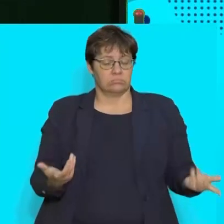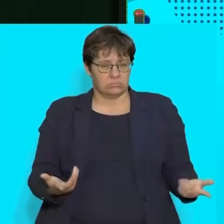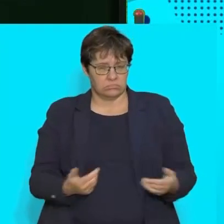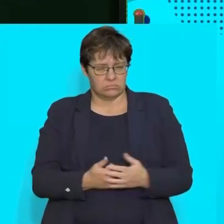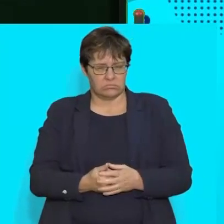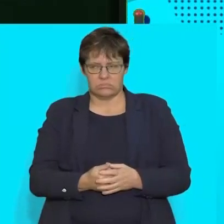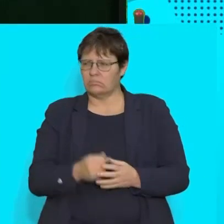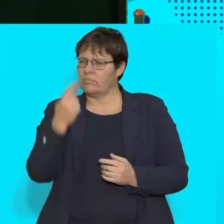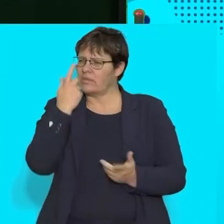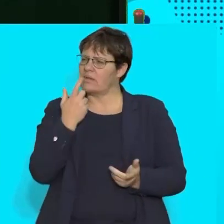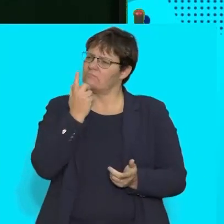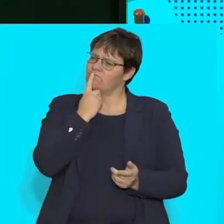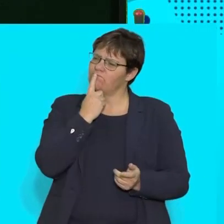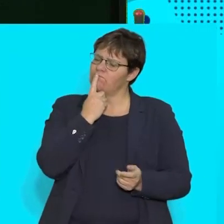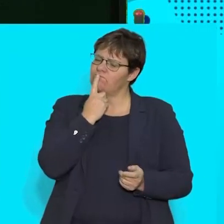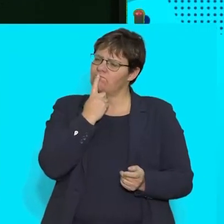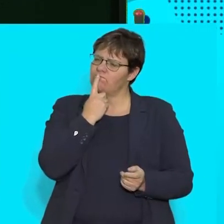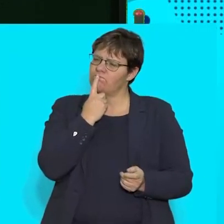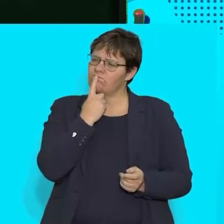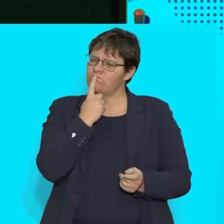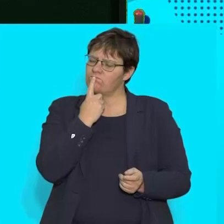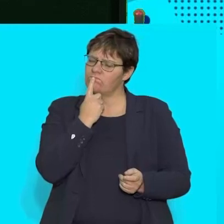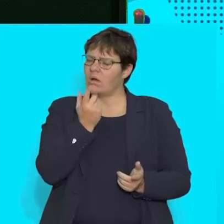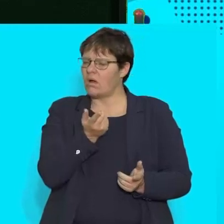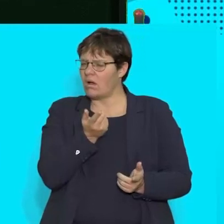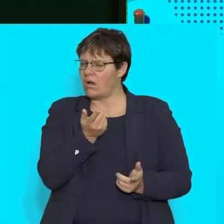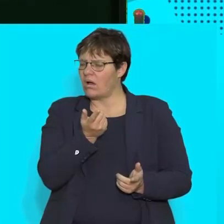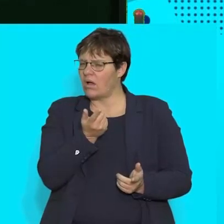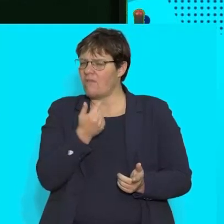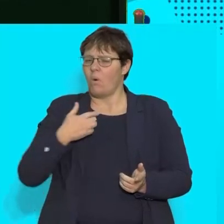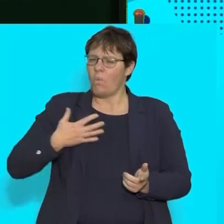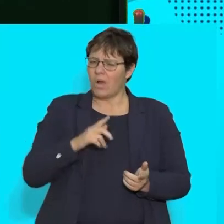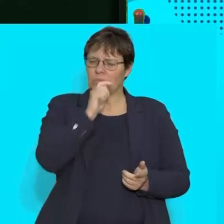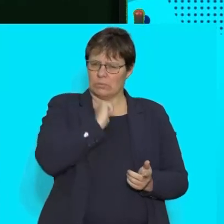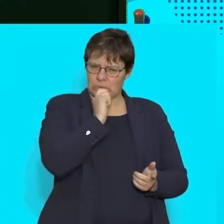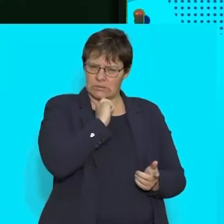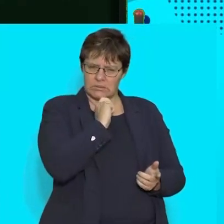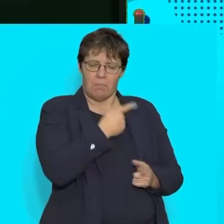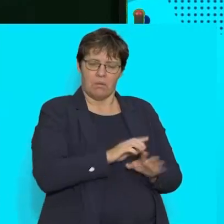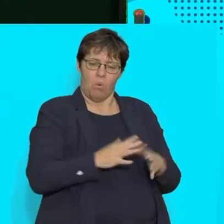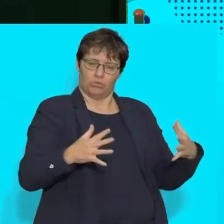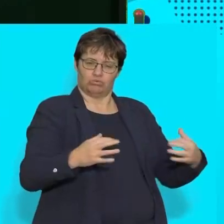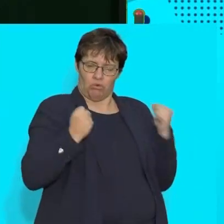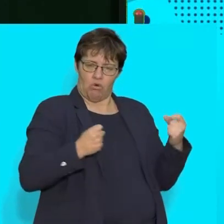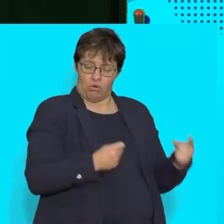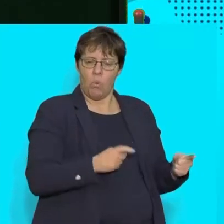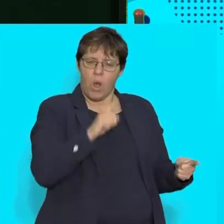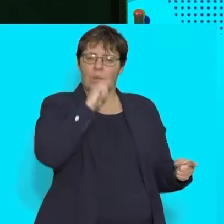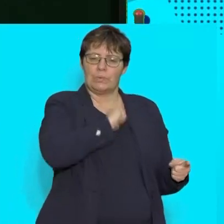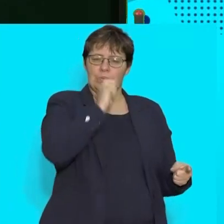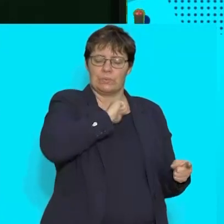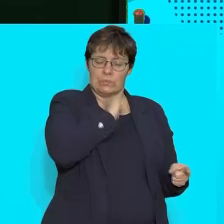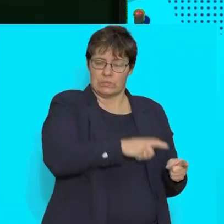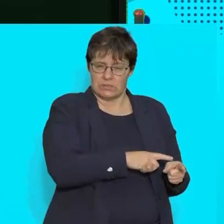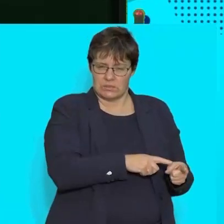And so often we think about, well, it kind of makes sense that if we want to use something, the better it becomes. However,